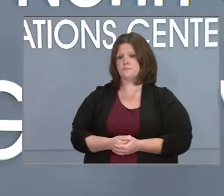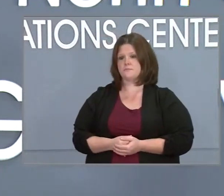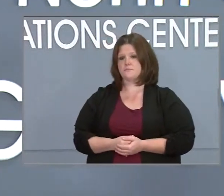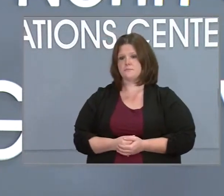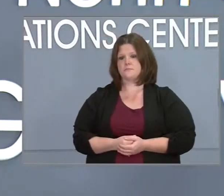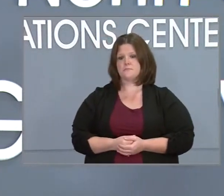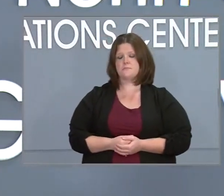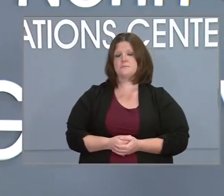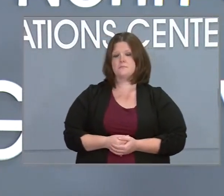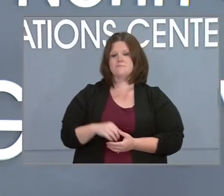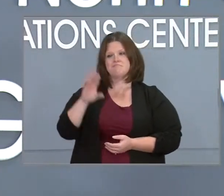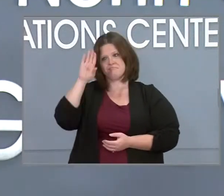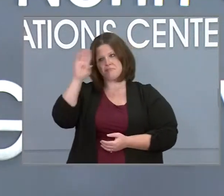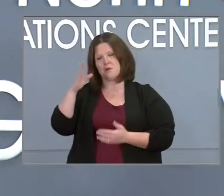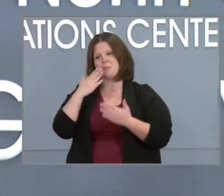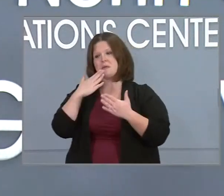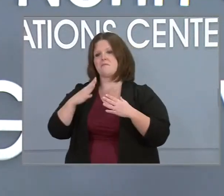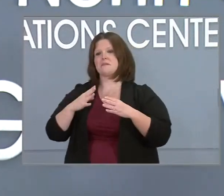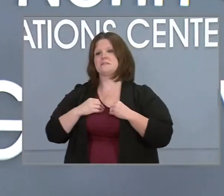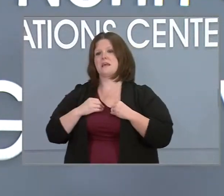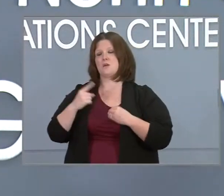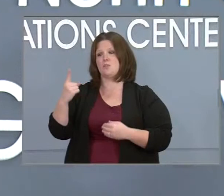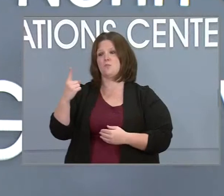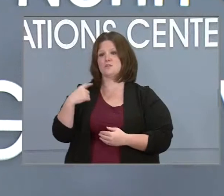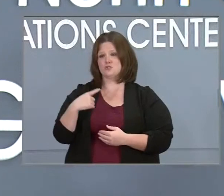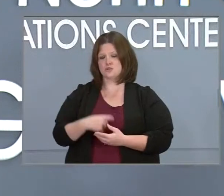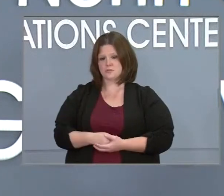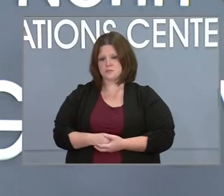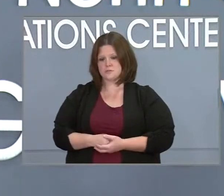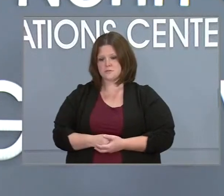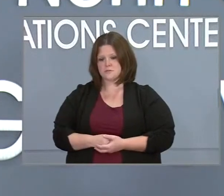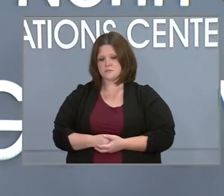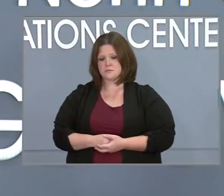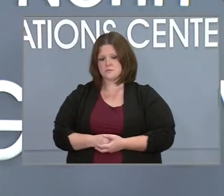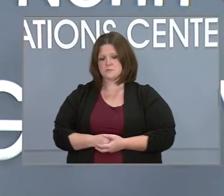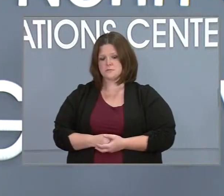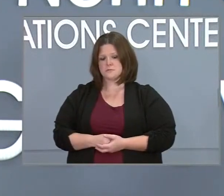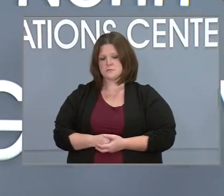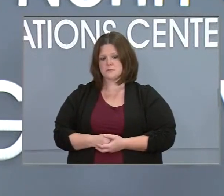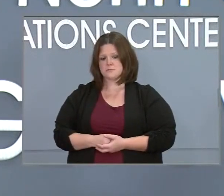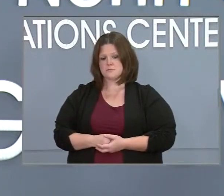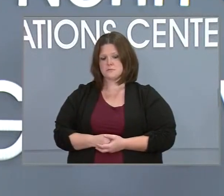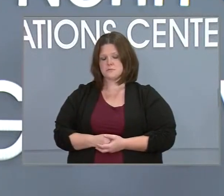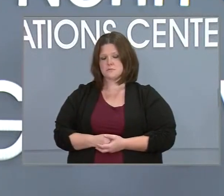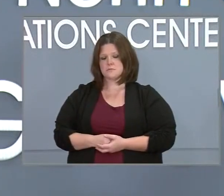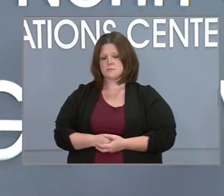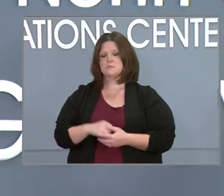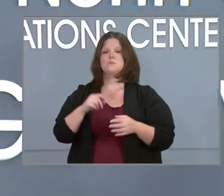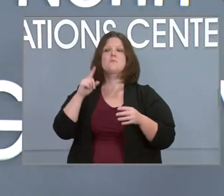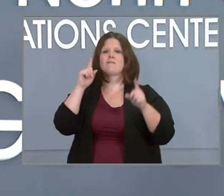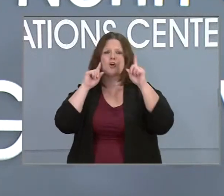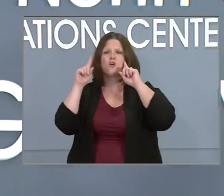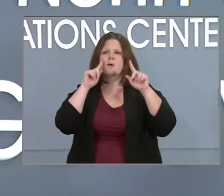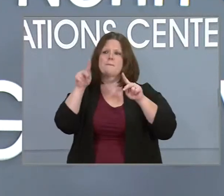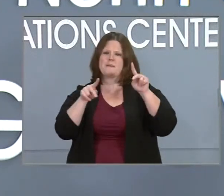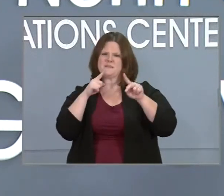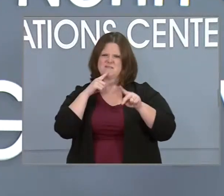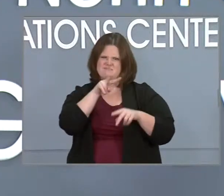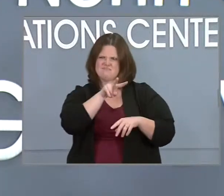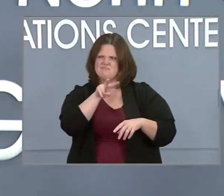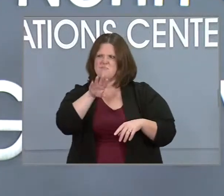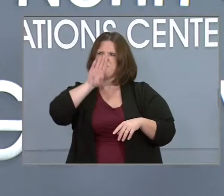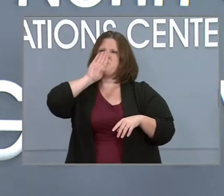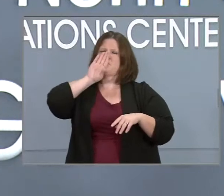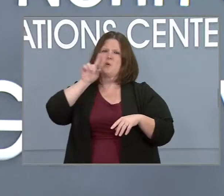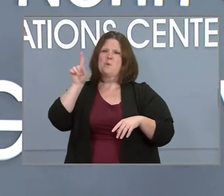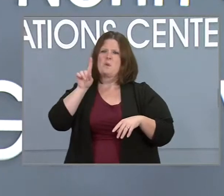Governor, Dr. Cohen, thanks for taking our question. We've been hearing from people that it's harder to find testing.